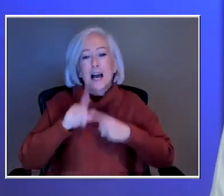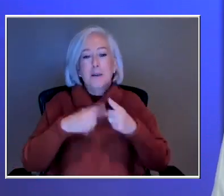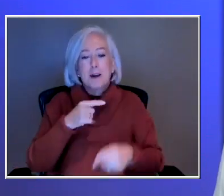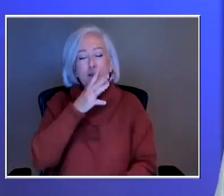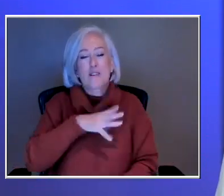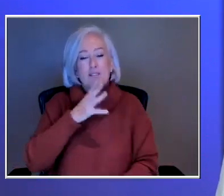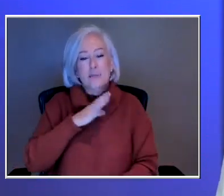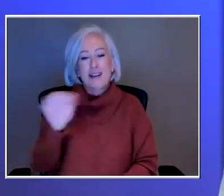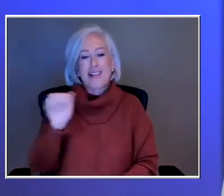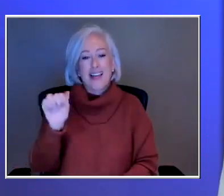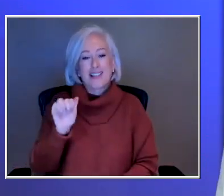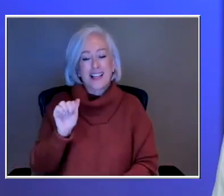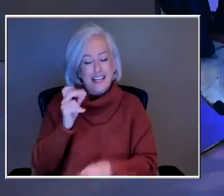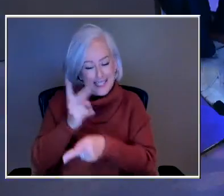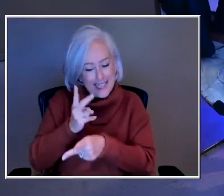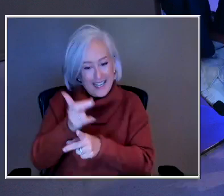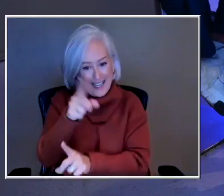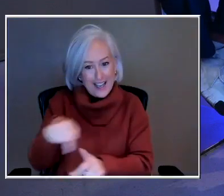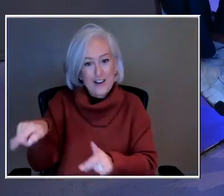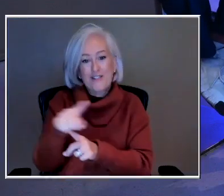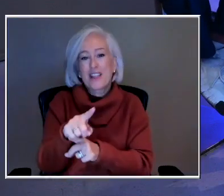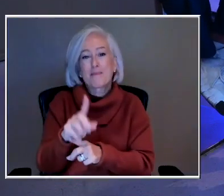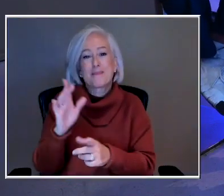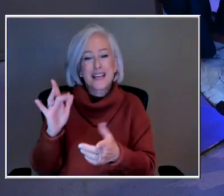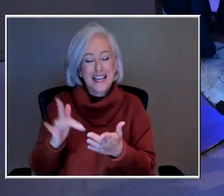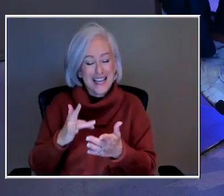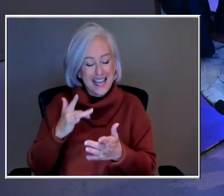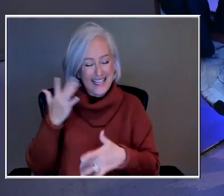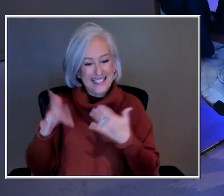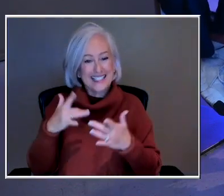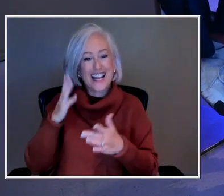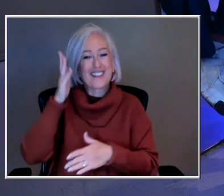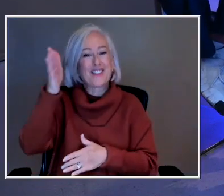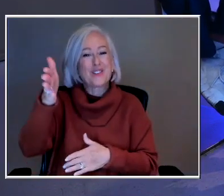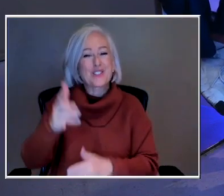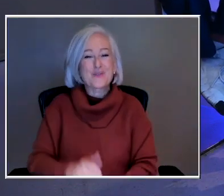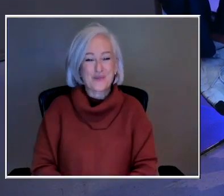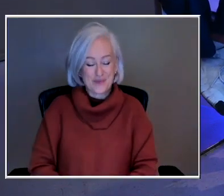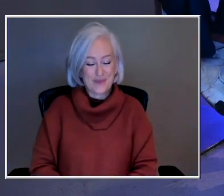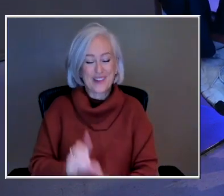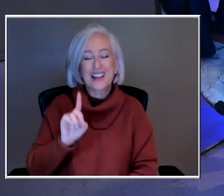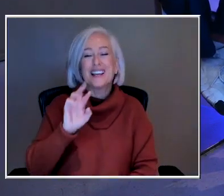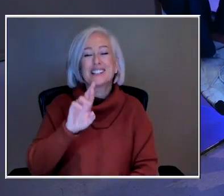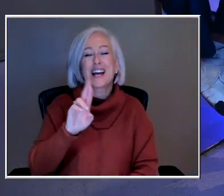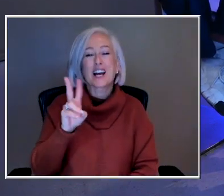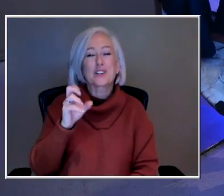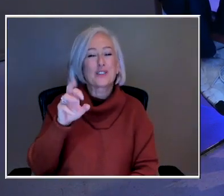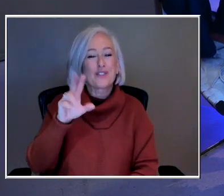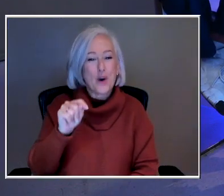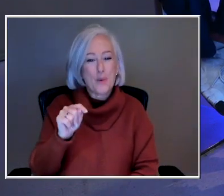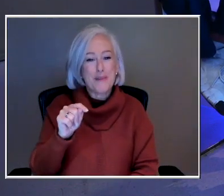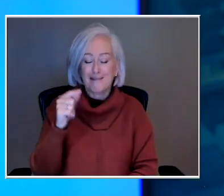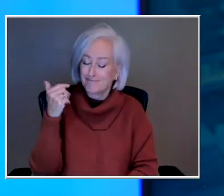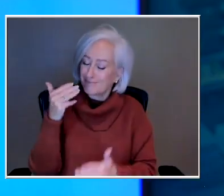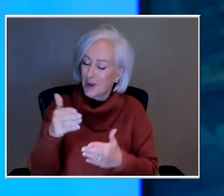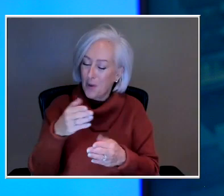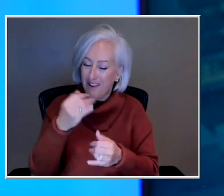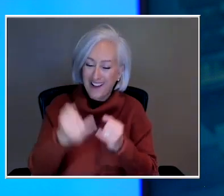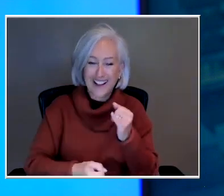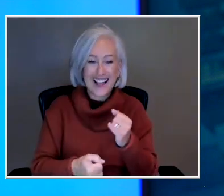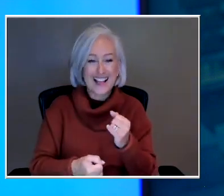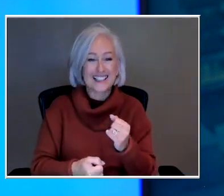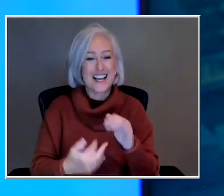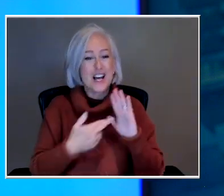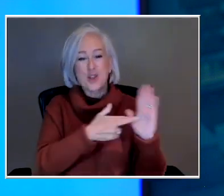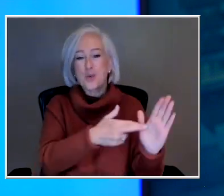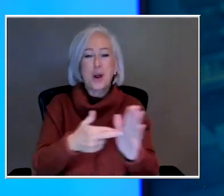really exciting future here. Dr. Vopat, just go ahead and wrap us up. What's the takeaway? Oh, I absolutely agree. I'm going to let you end it. I was going to say the representation, just knowing that